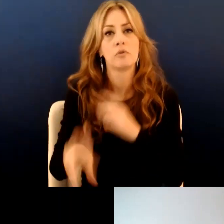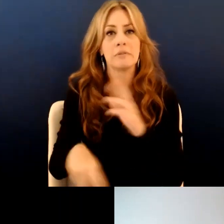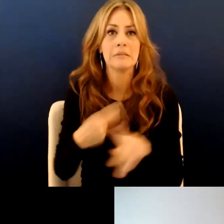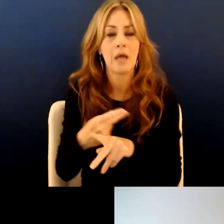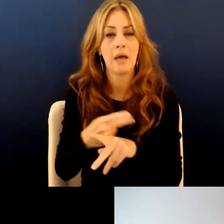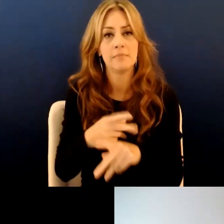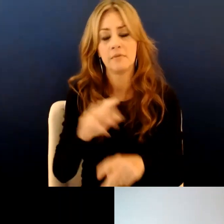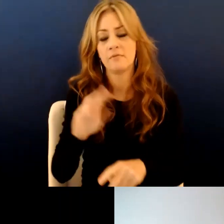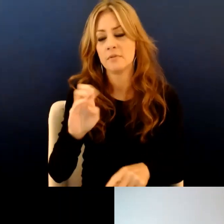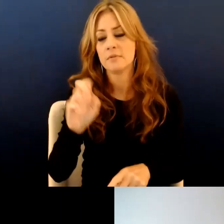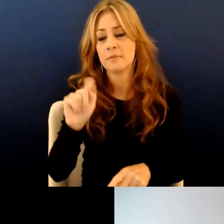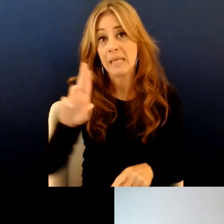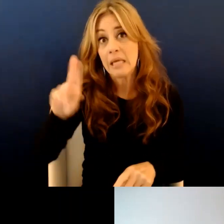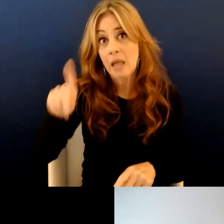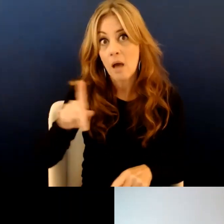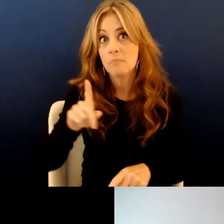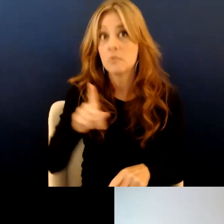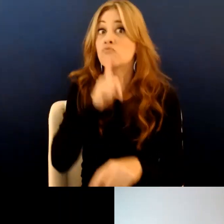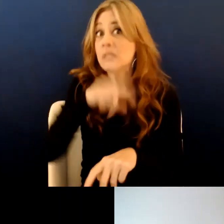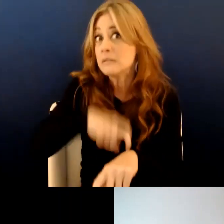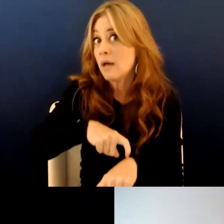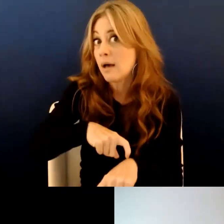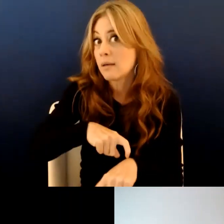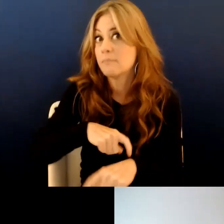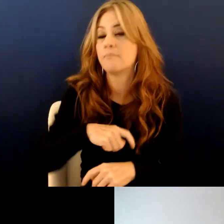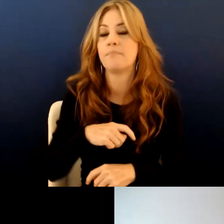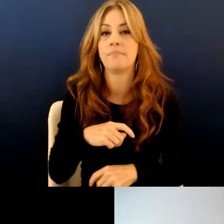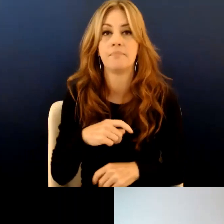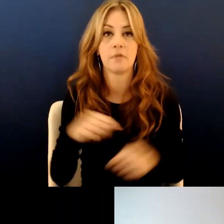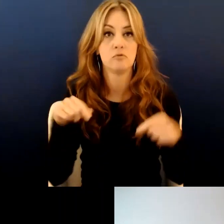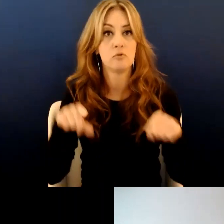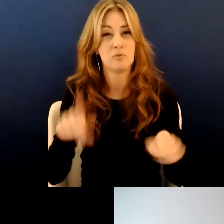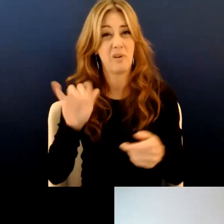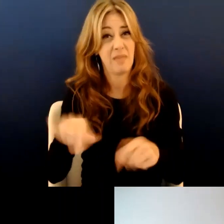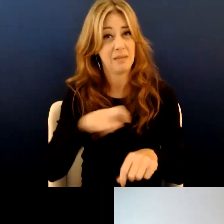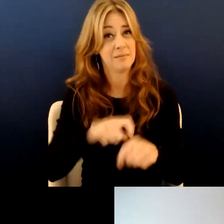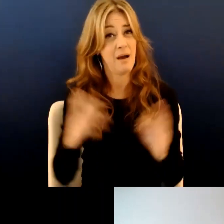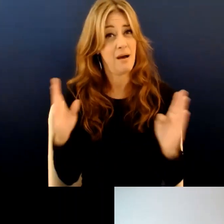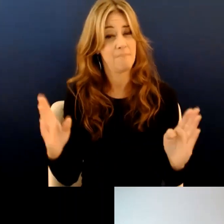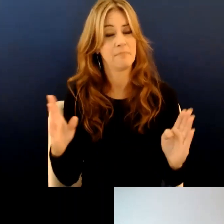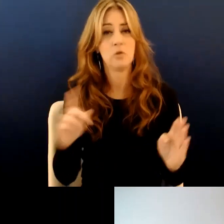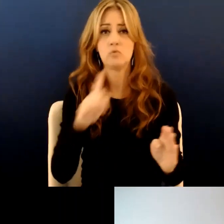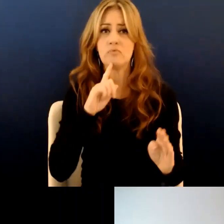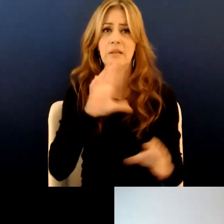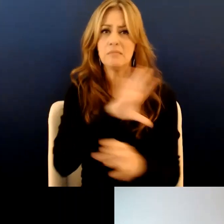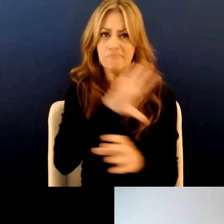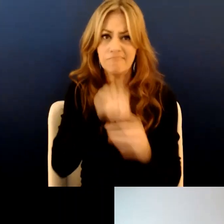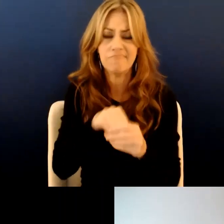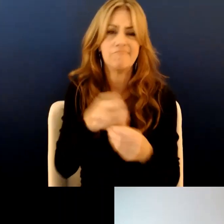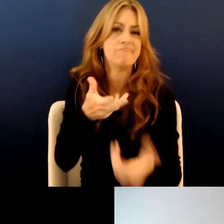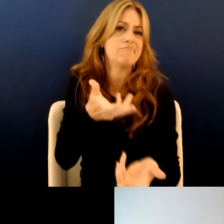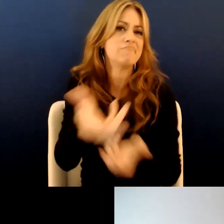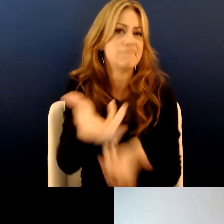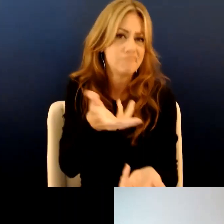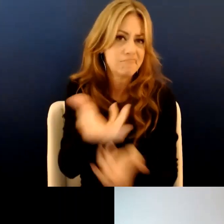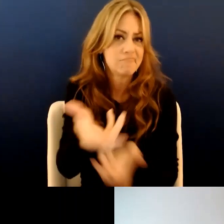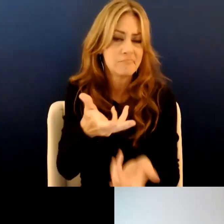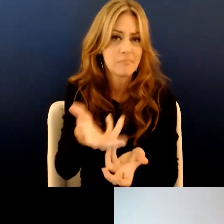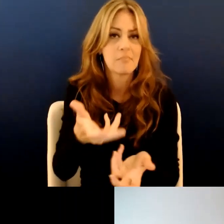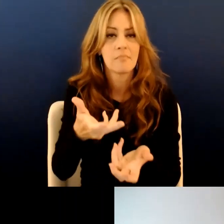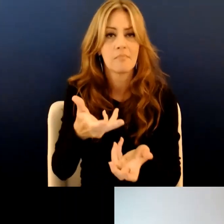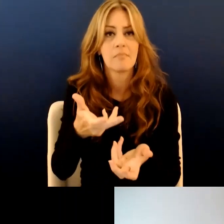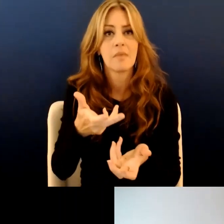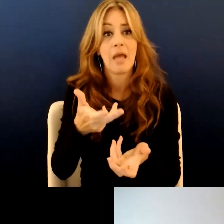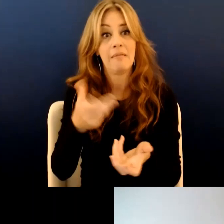meetups in real time. And during this period, actively engage with others who will engage with your